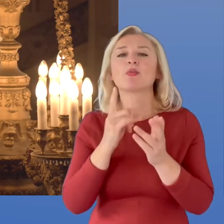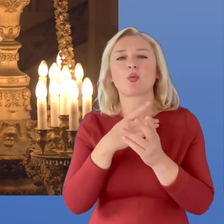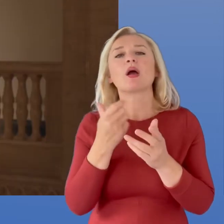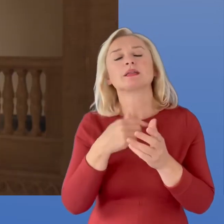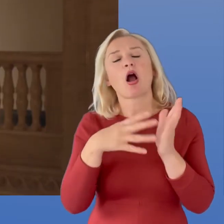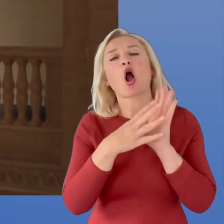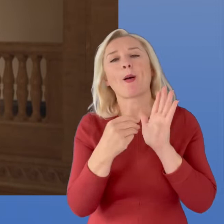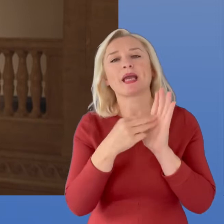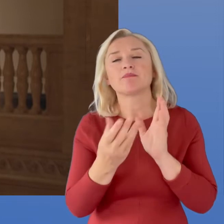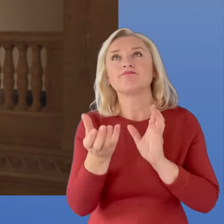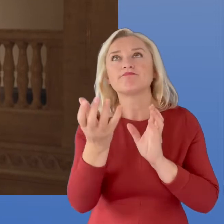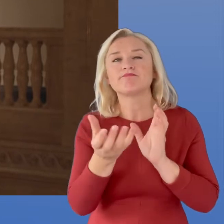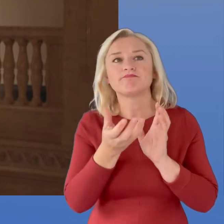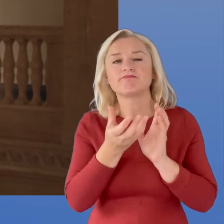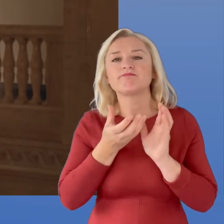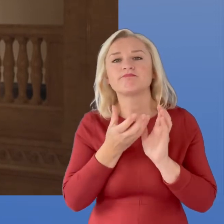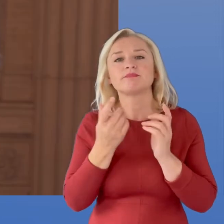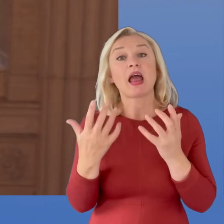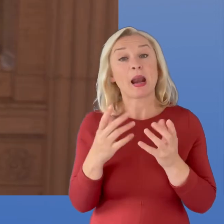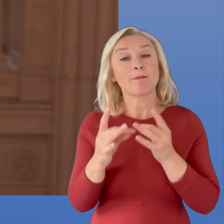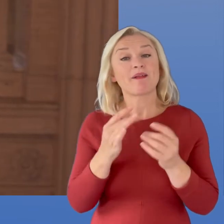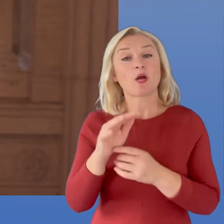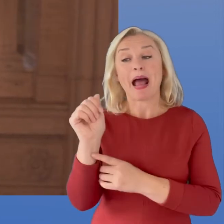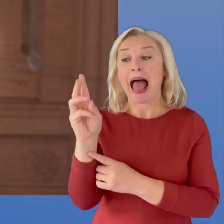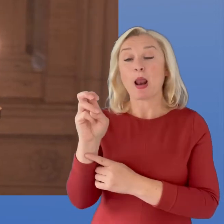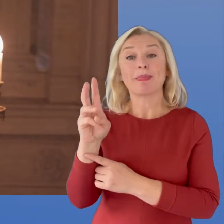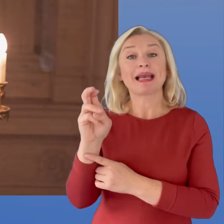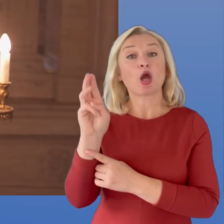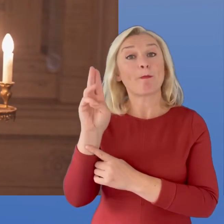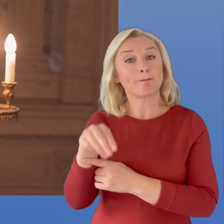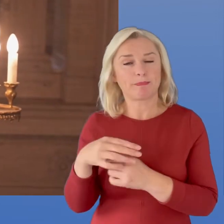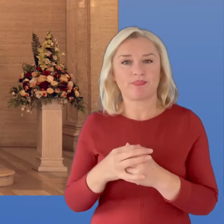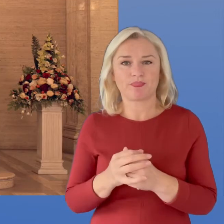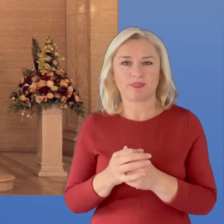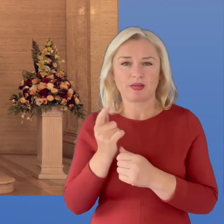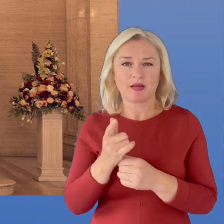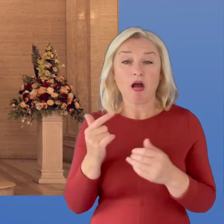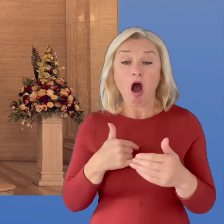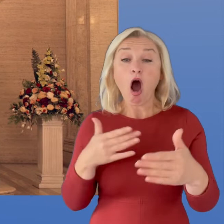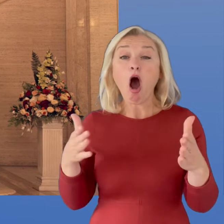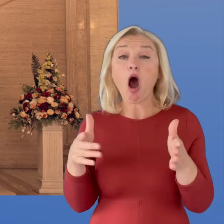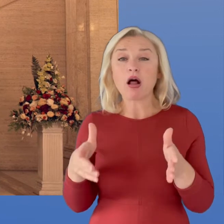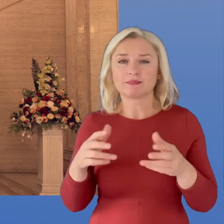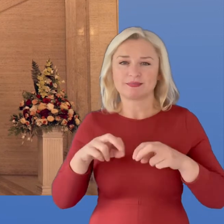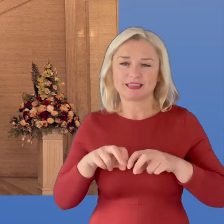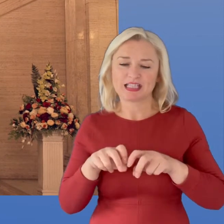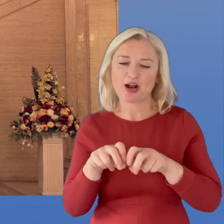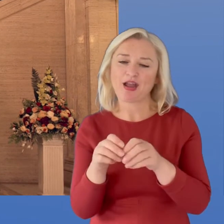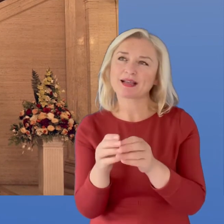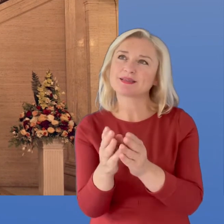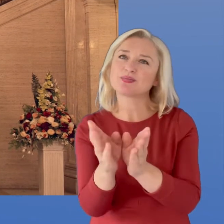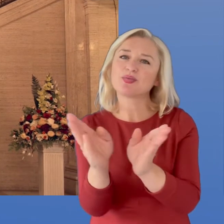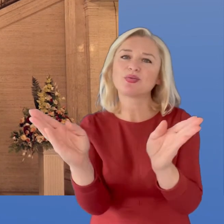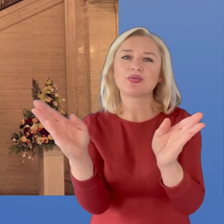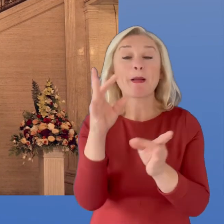be restored. The replicas hanging in the Great Hall today are made from aluminium. One of the most striking features of the Great Hall